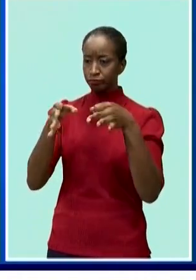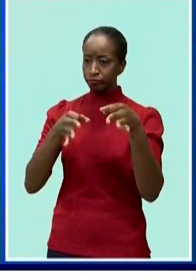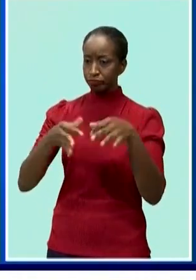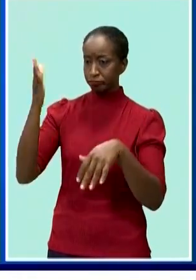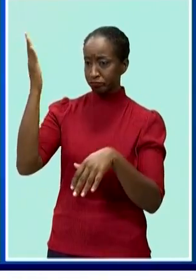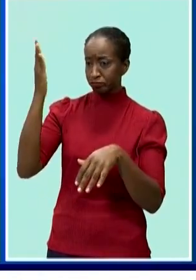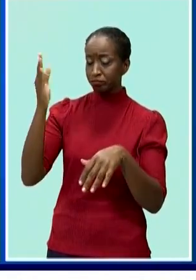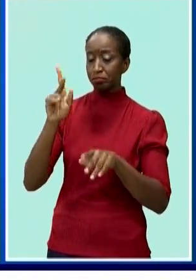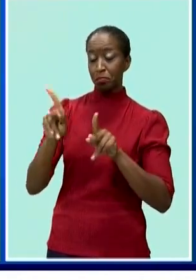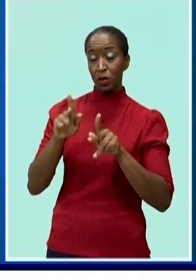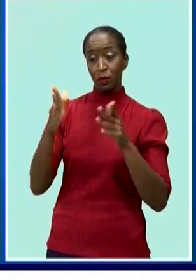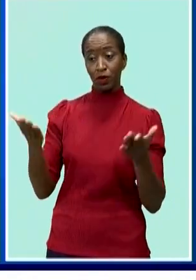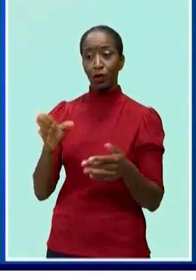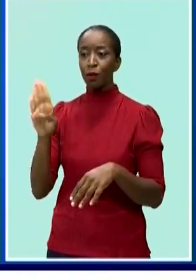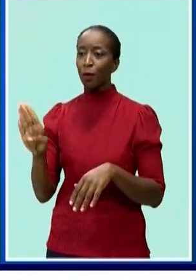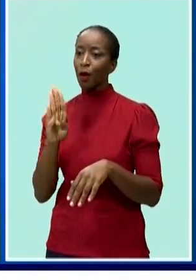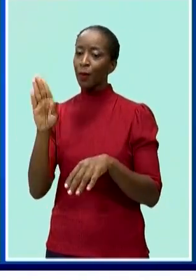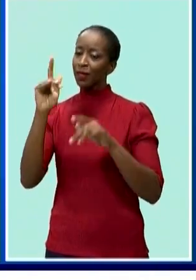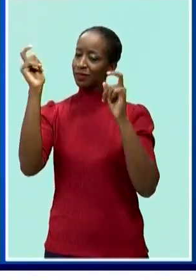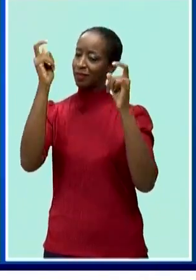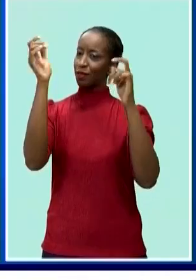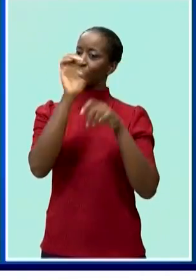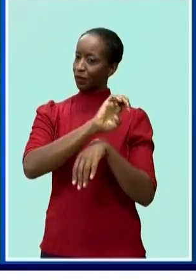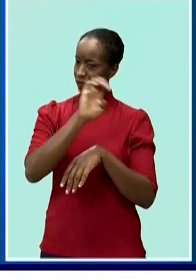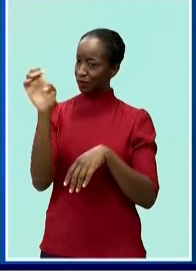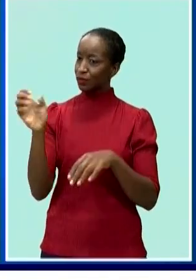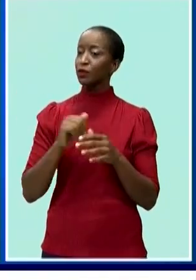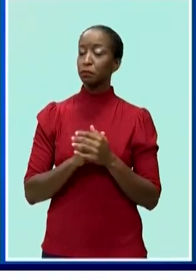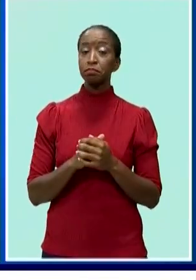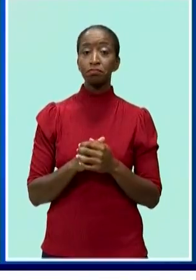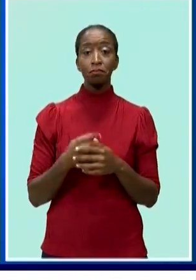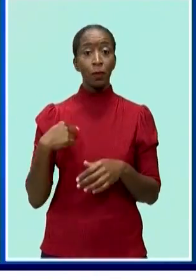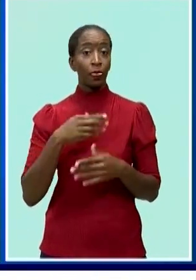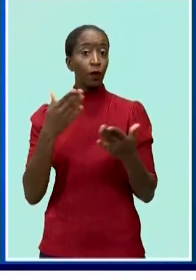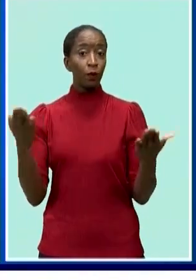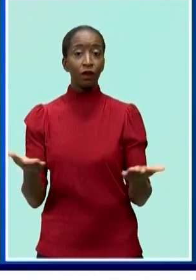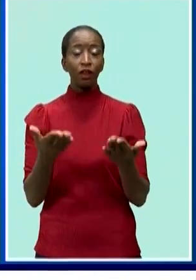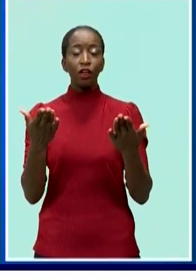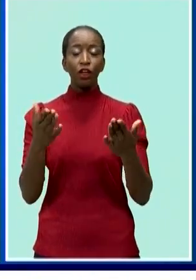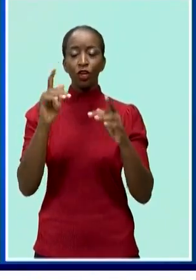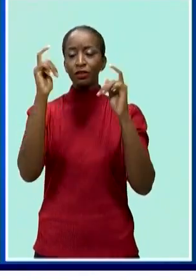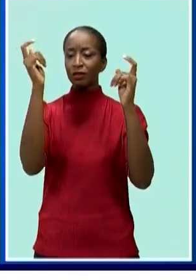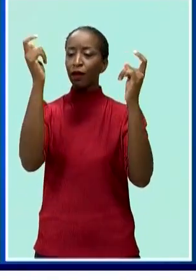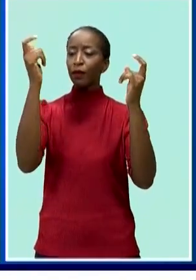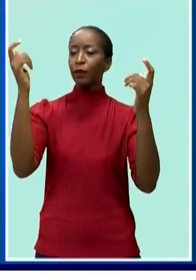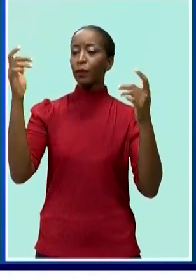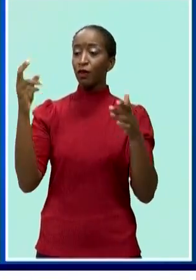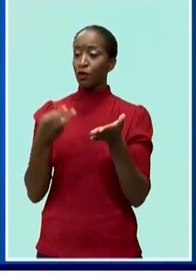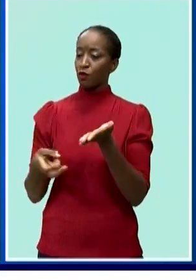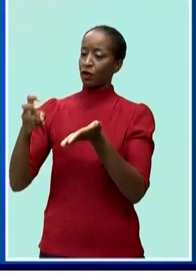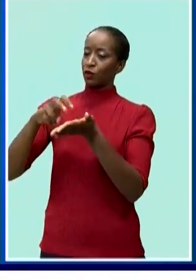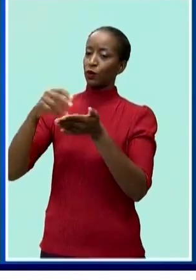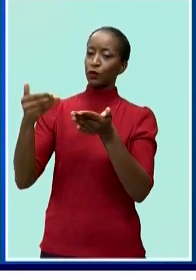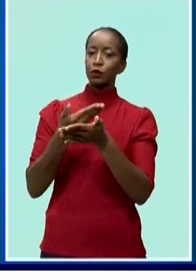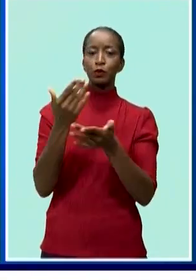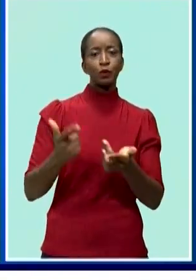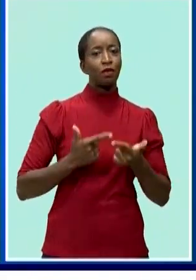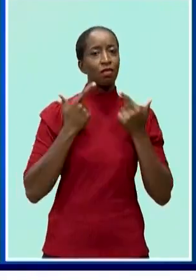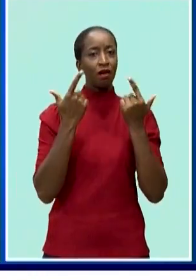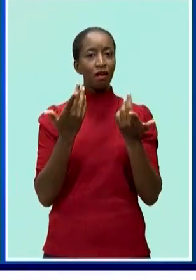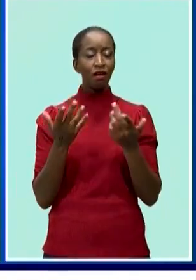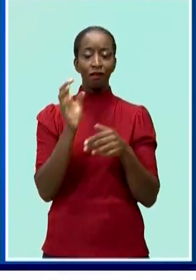Easter people. We are people who celebrate resurrection and new life. We are people who celebrate the joys of the